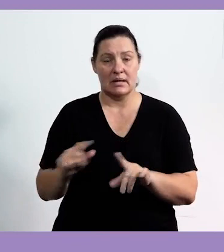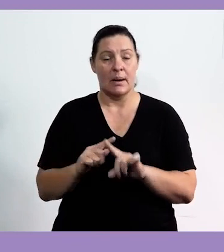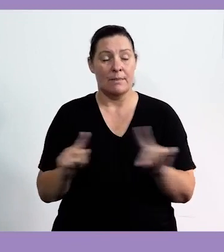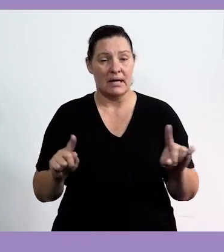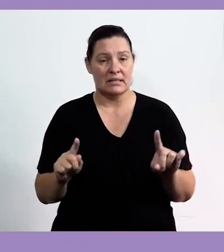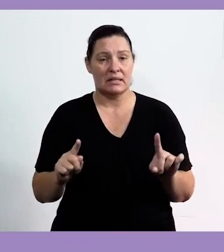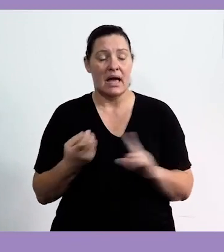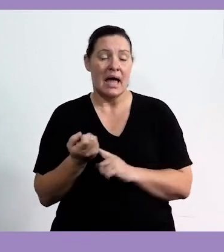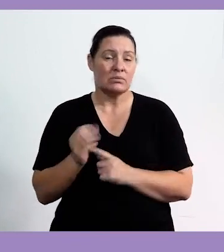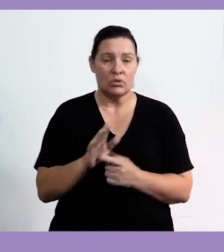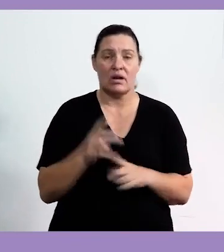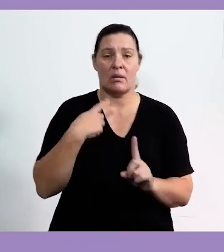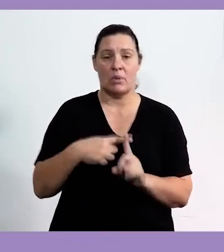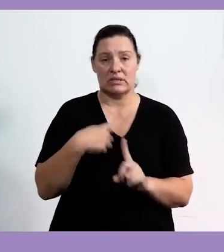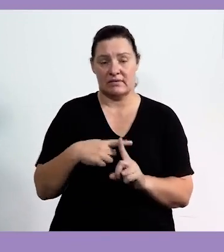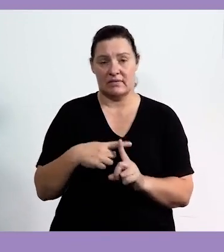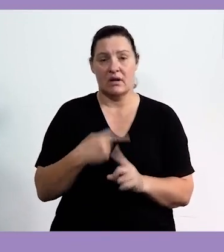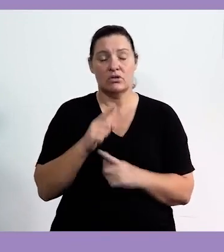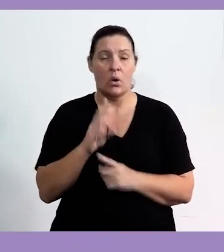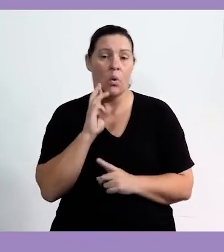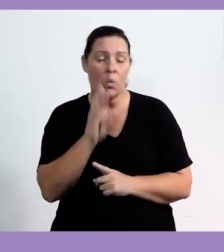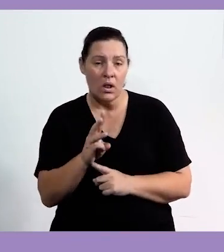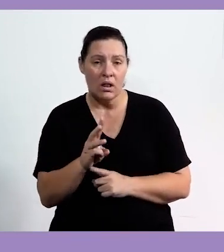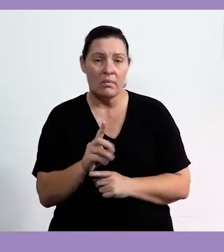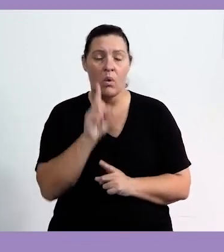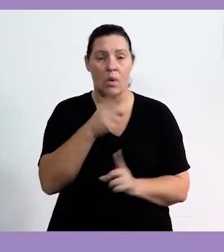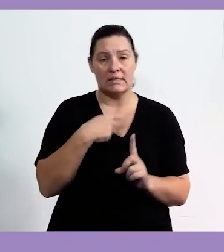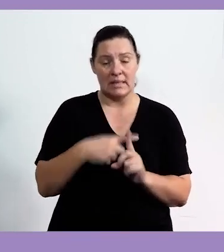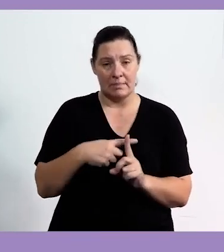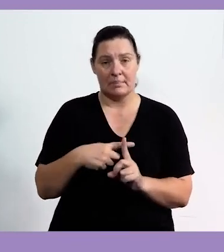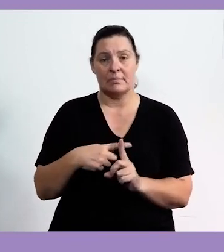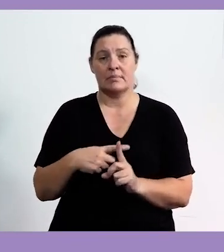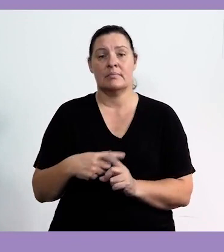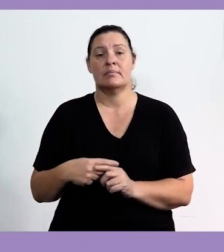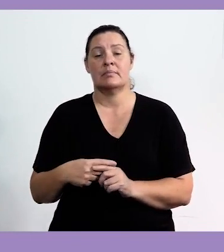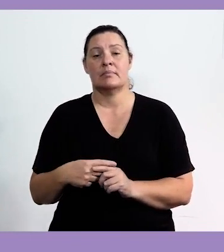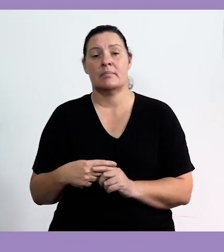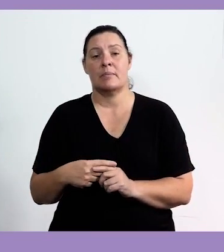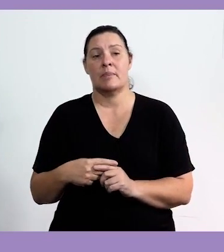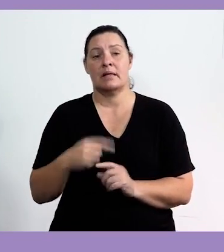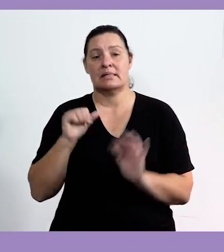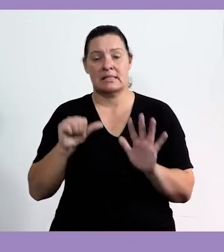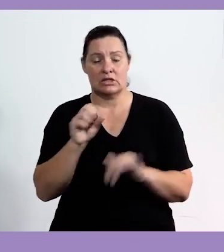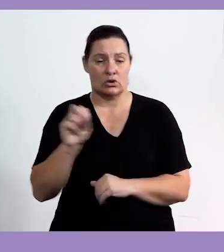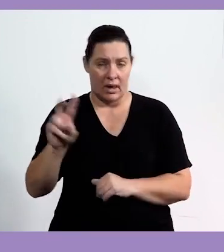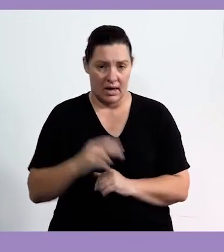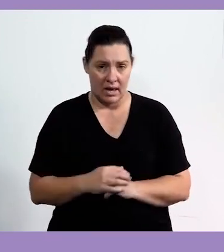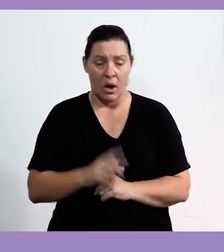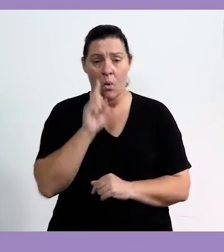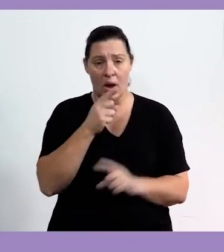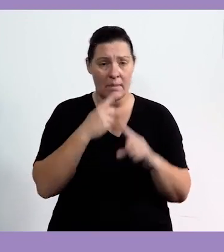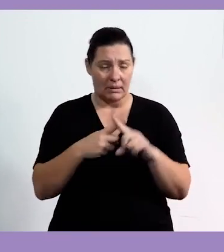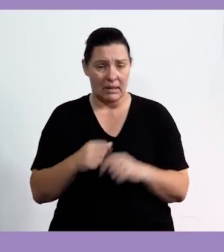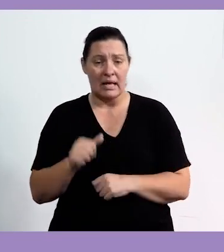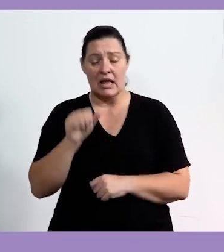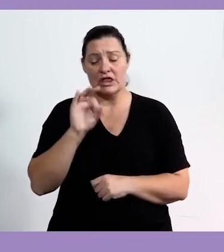6, but now our exponent is positive. So that is going to be 1 multiplied by 6 squared. That is